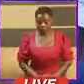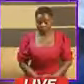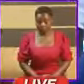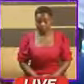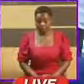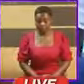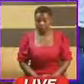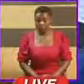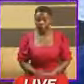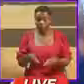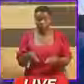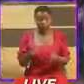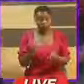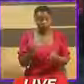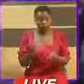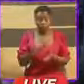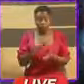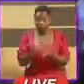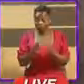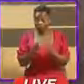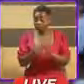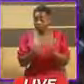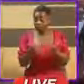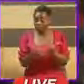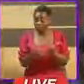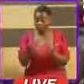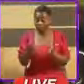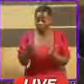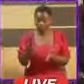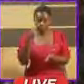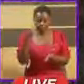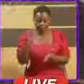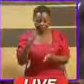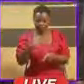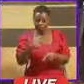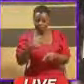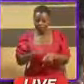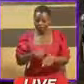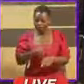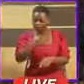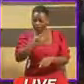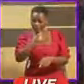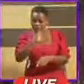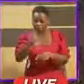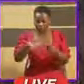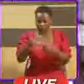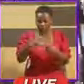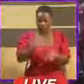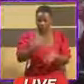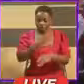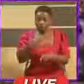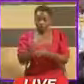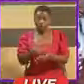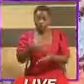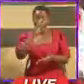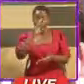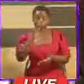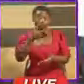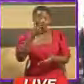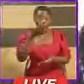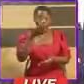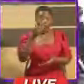lifuuse. Bano balabiddwako nga bevulungula mu luguudo wakati ssaako n'okunyweramu obuugi nga bagamba nti si